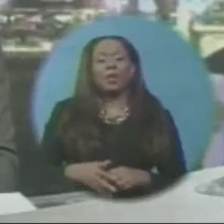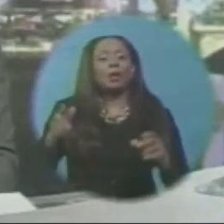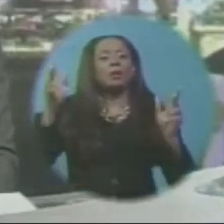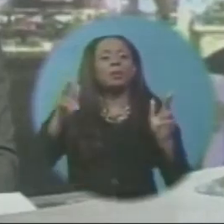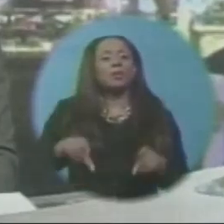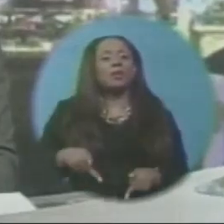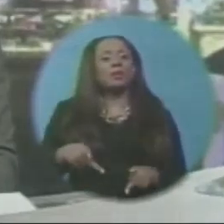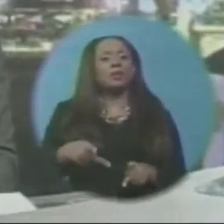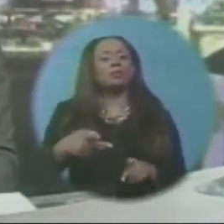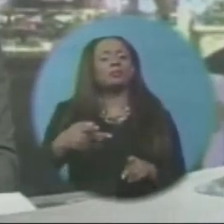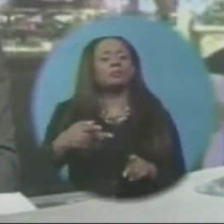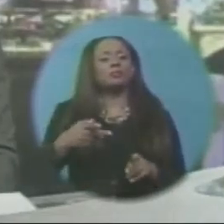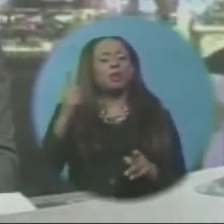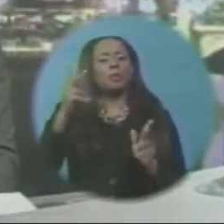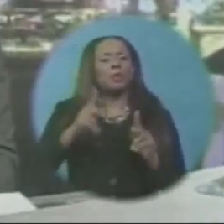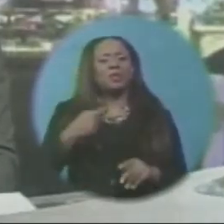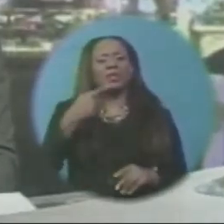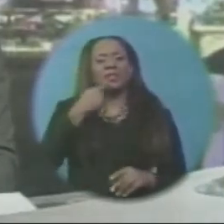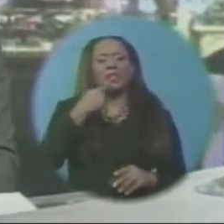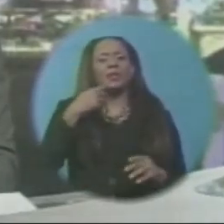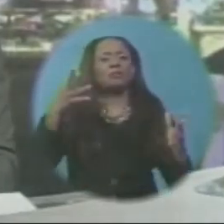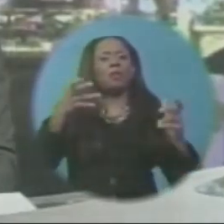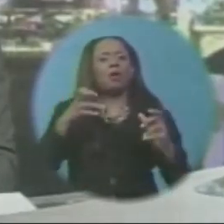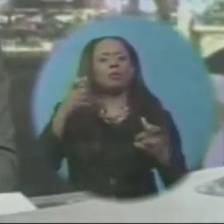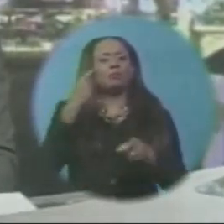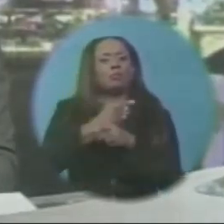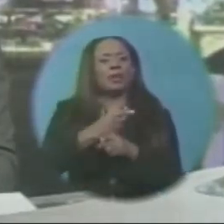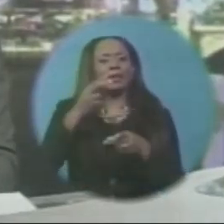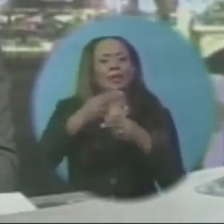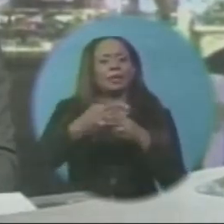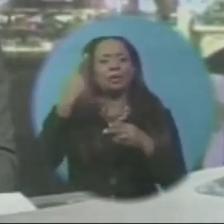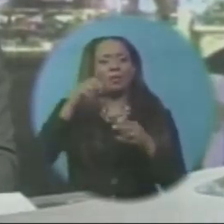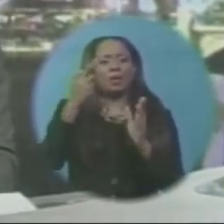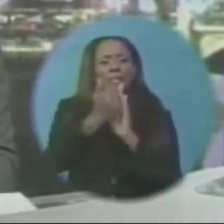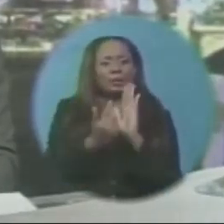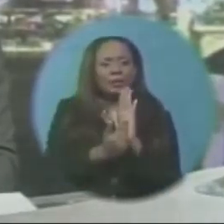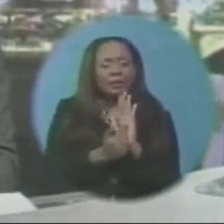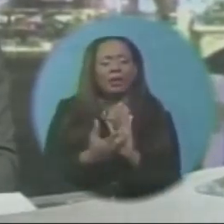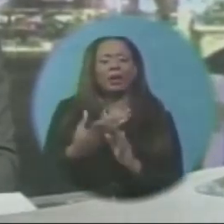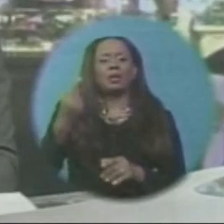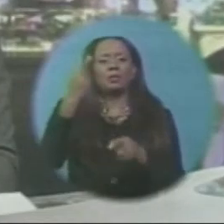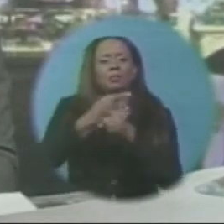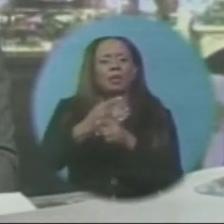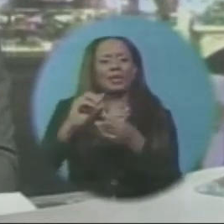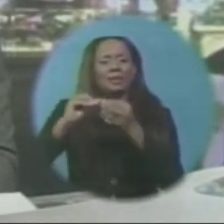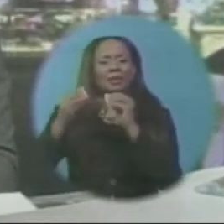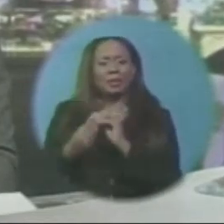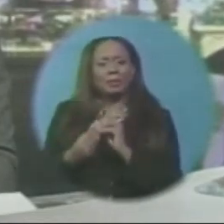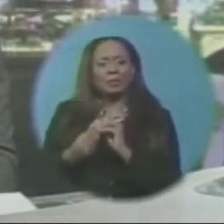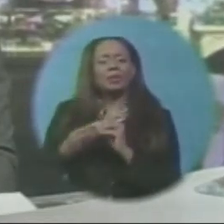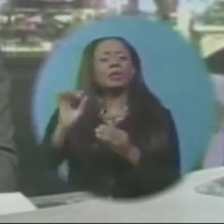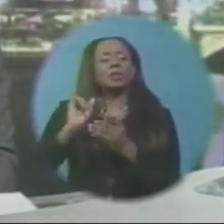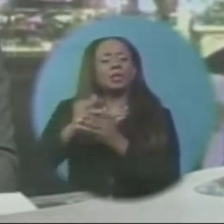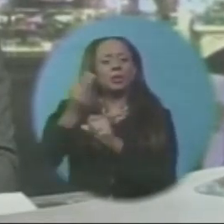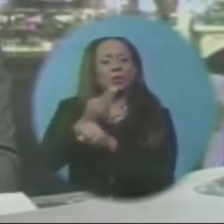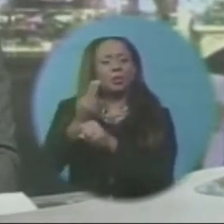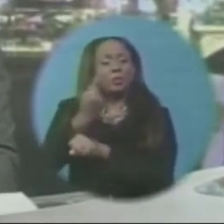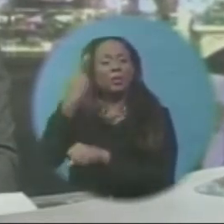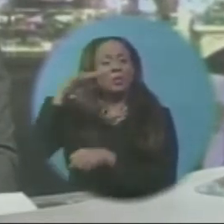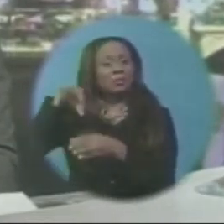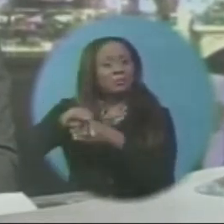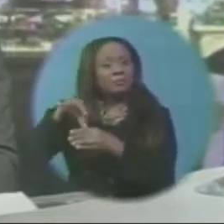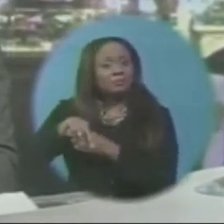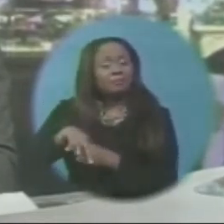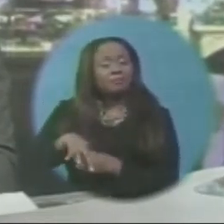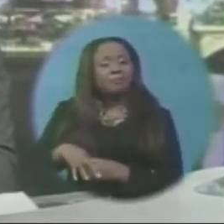provides for the correct naming of the legislation on the forms and correct numbering of the forms used in an election. He